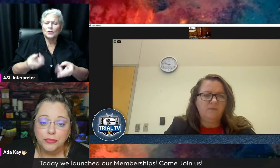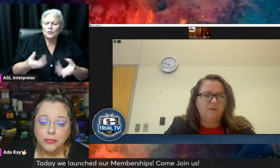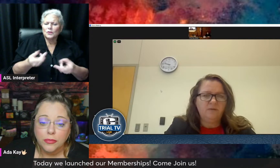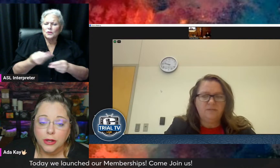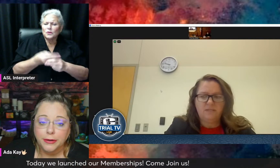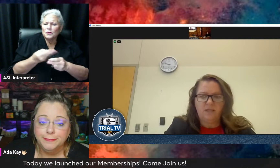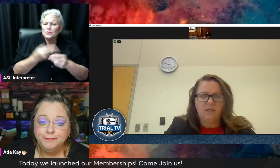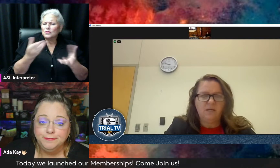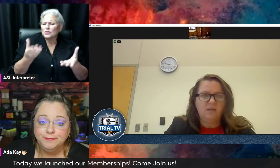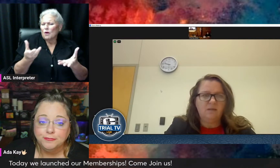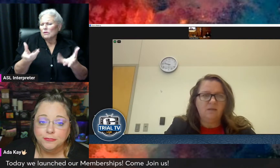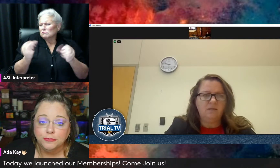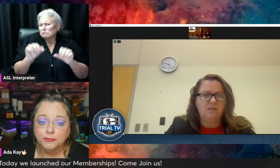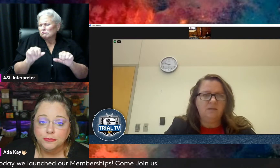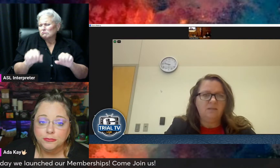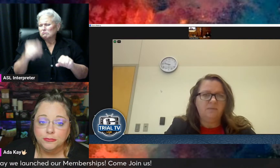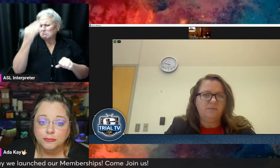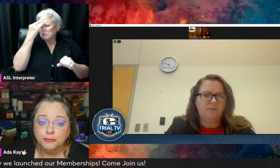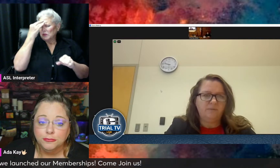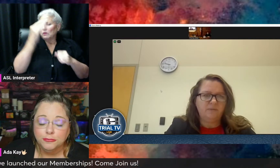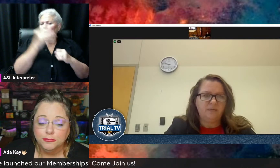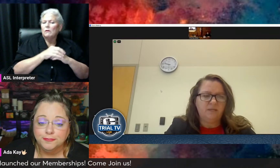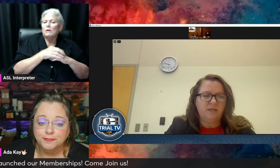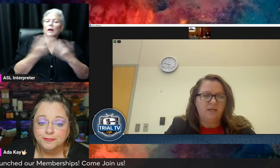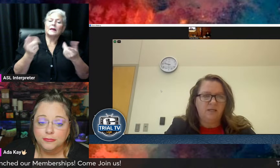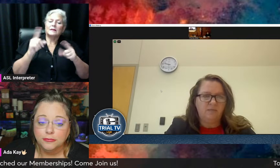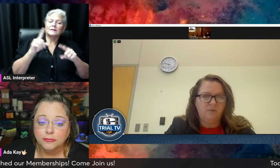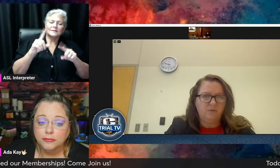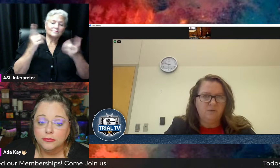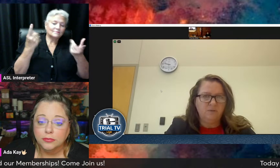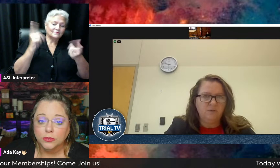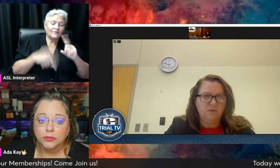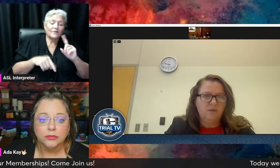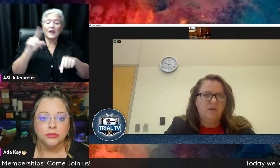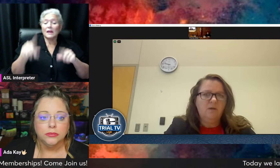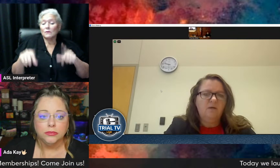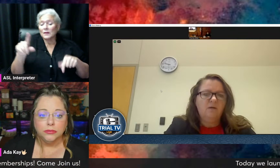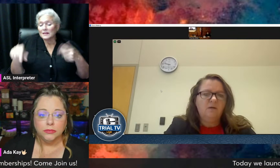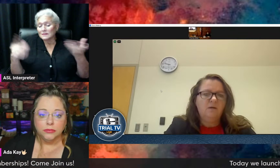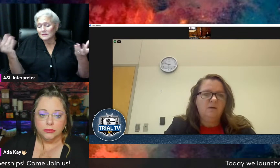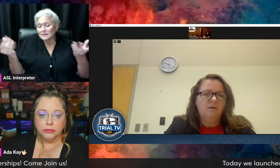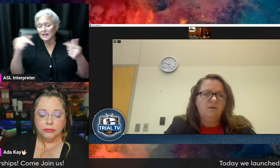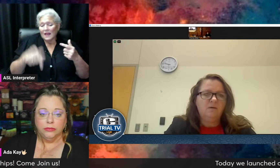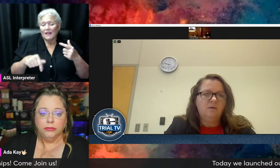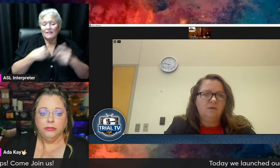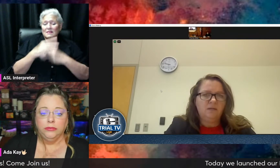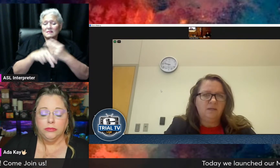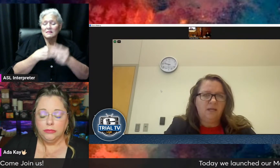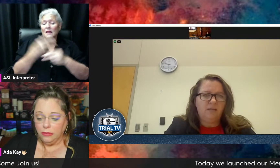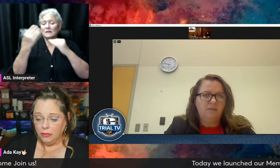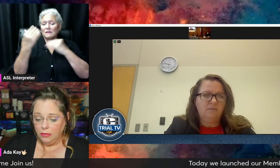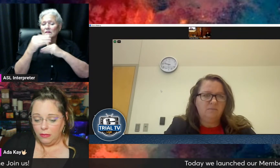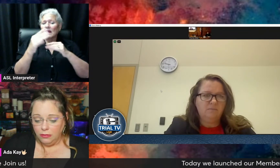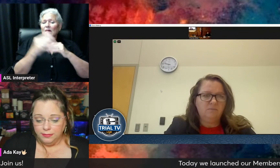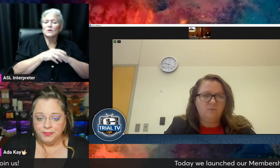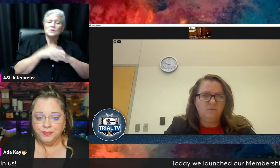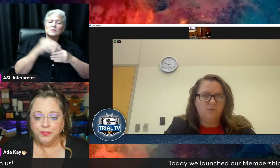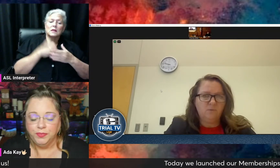It really varies in these type of levels. In a naive user could